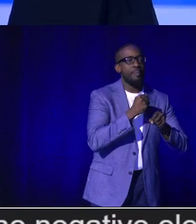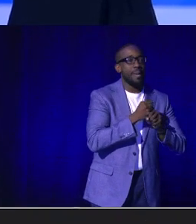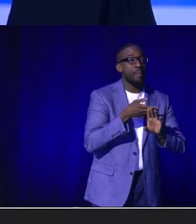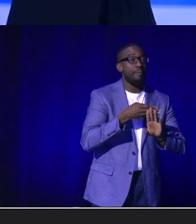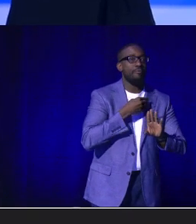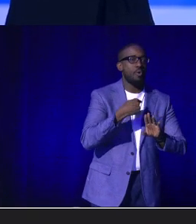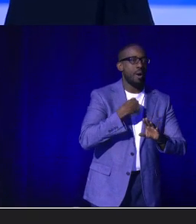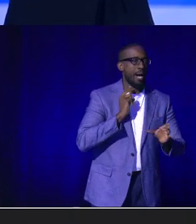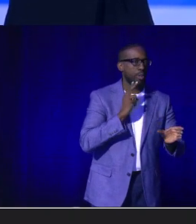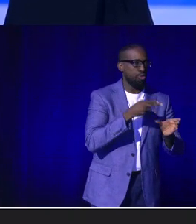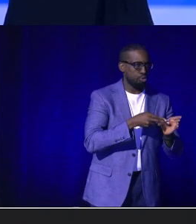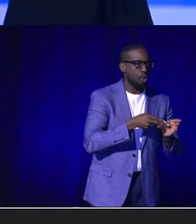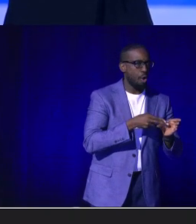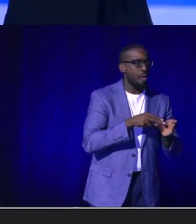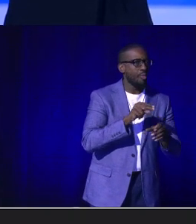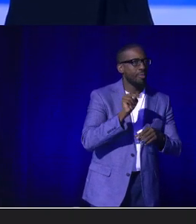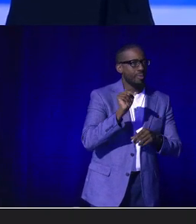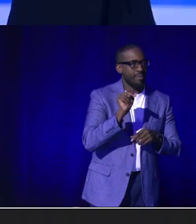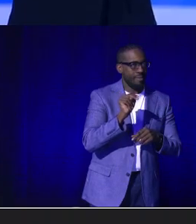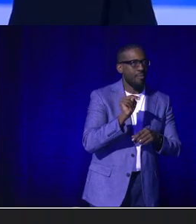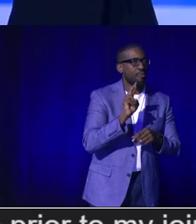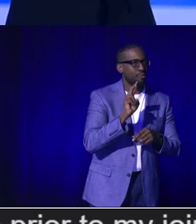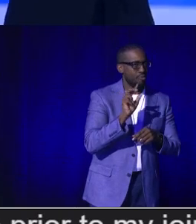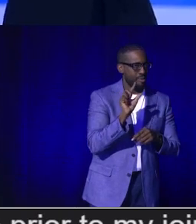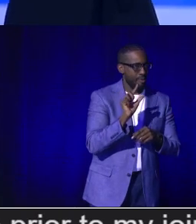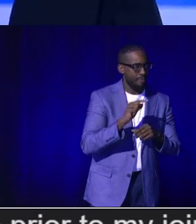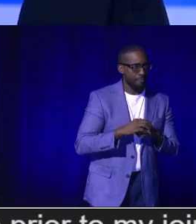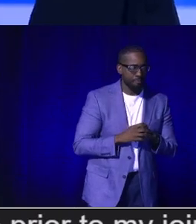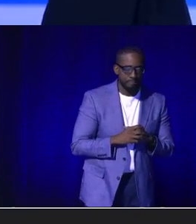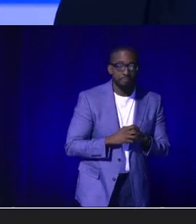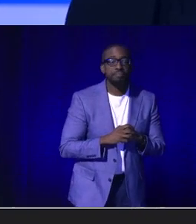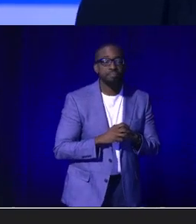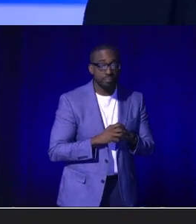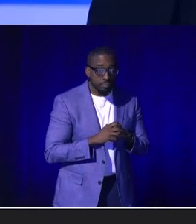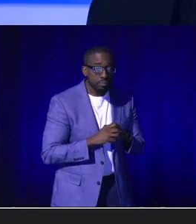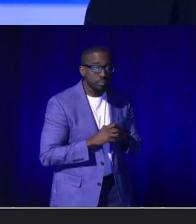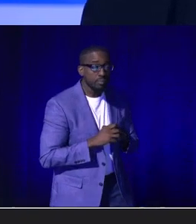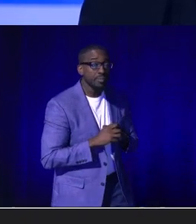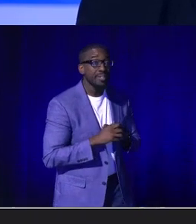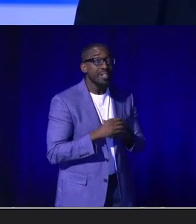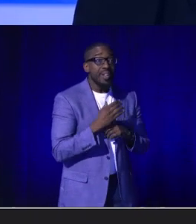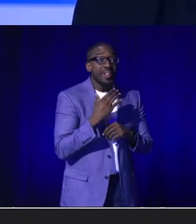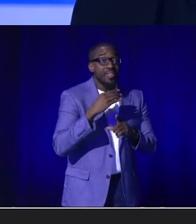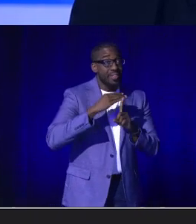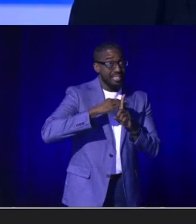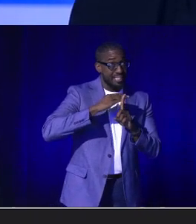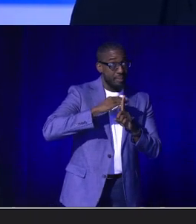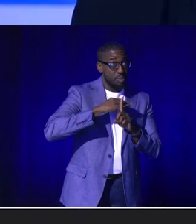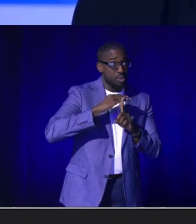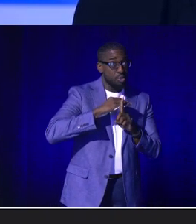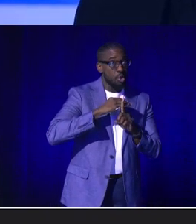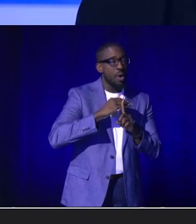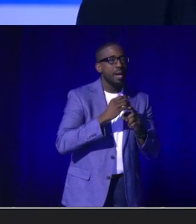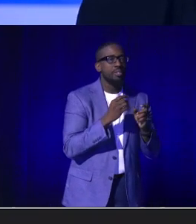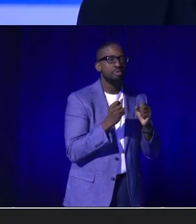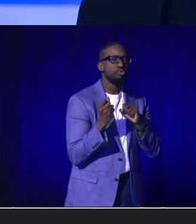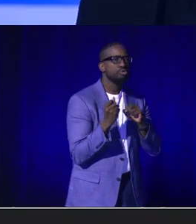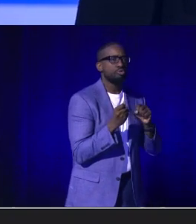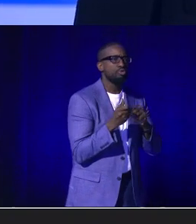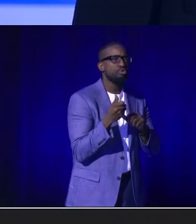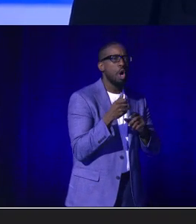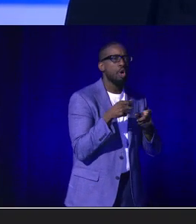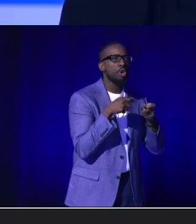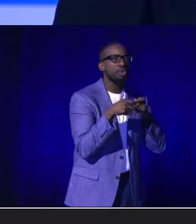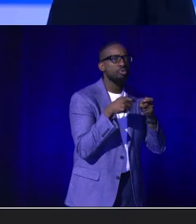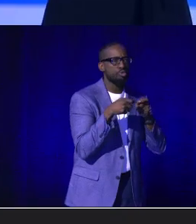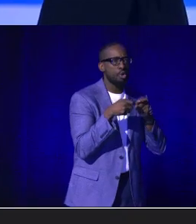Naval Research Lab. And that's that the temperature at which the lithium is plated has a strong control on the morphology of that lithium that is